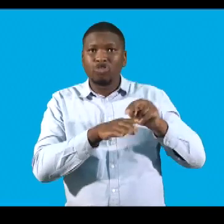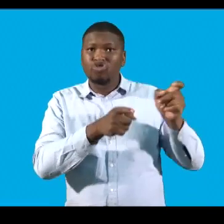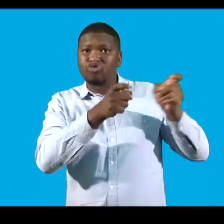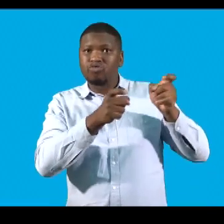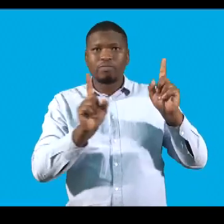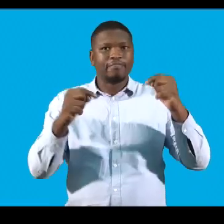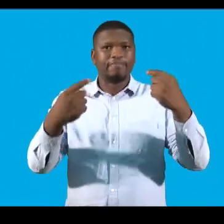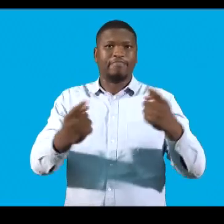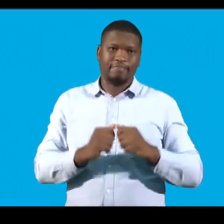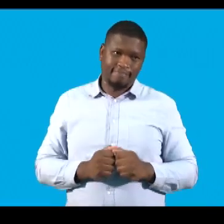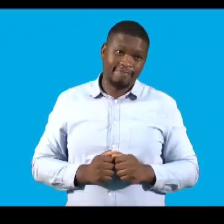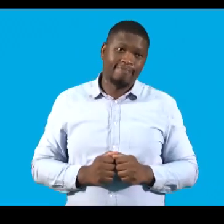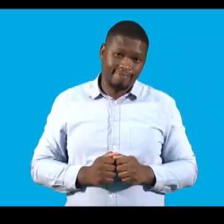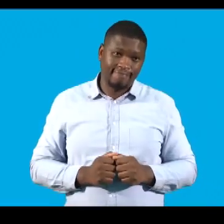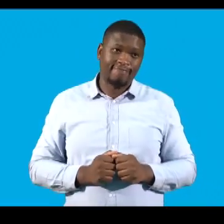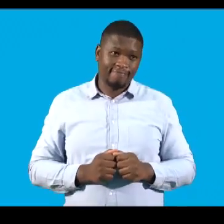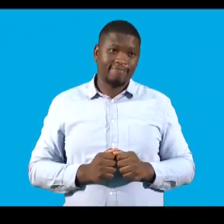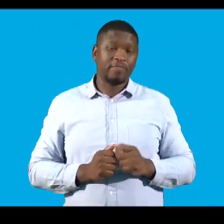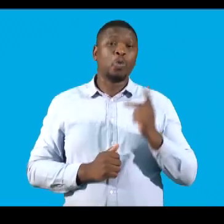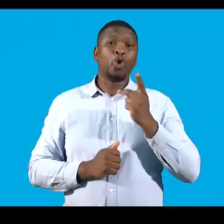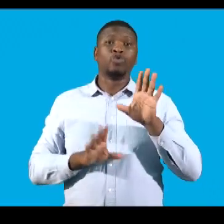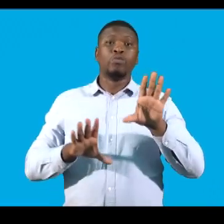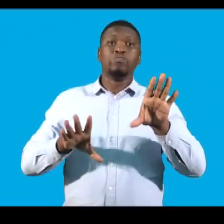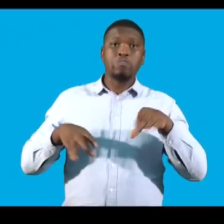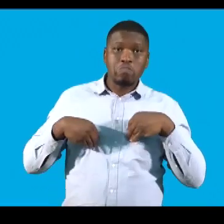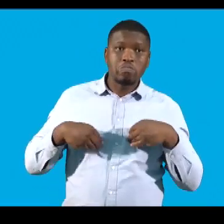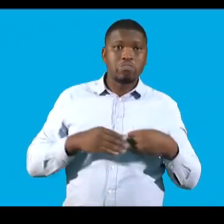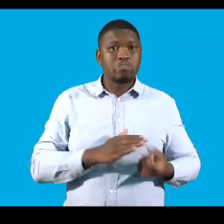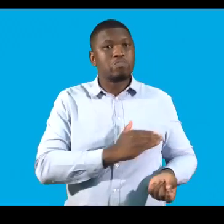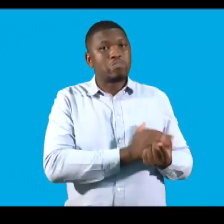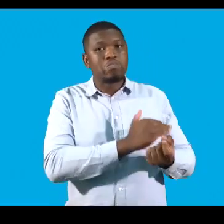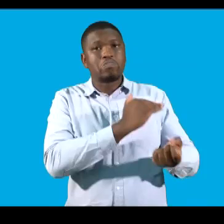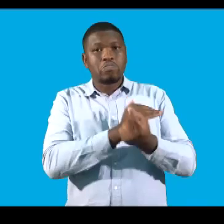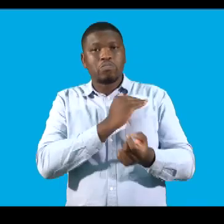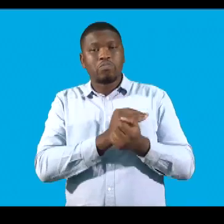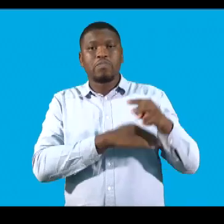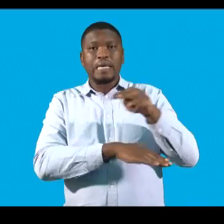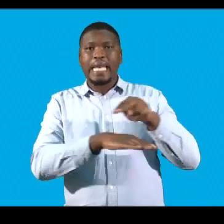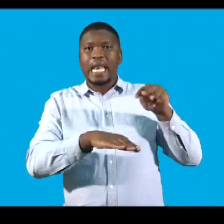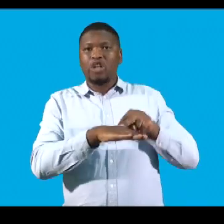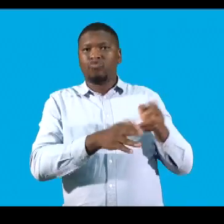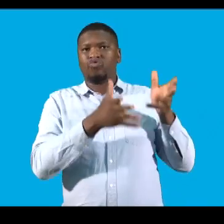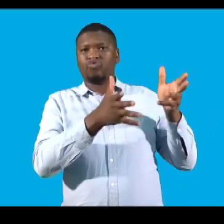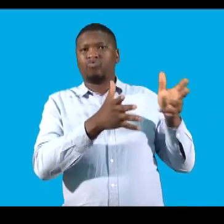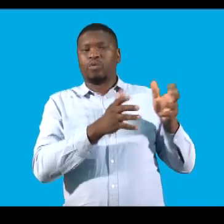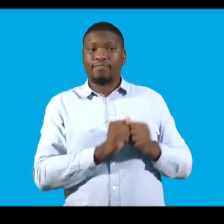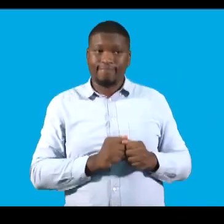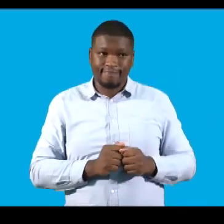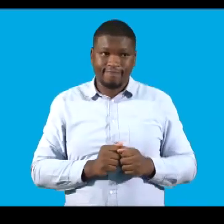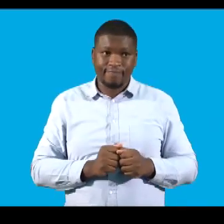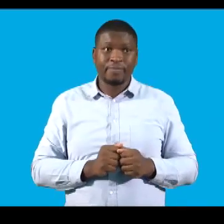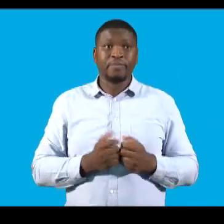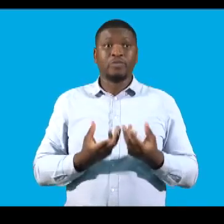controlled. There's a poignant acceptance of the mysterious workings of nature. The